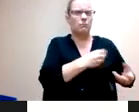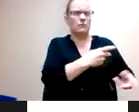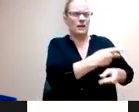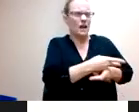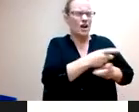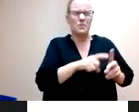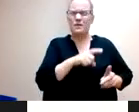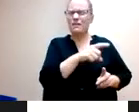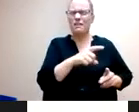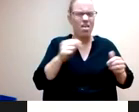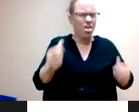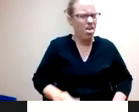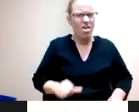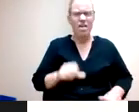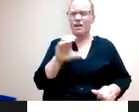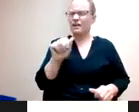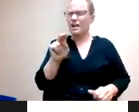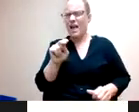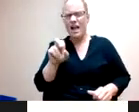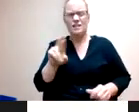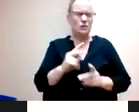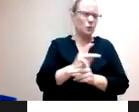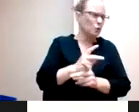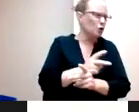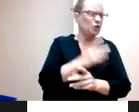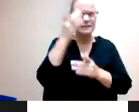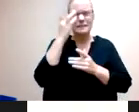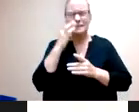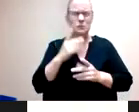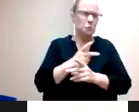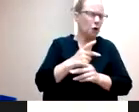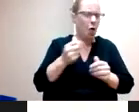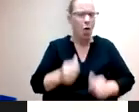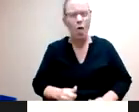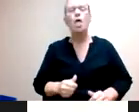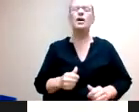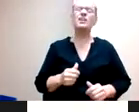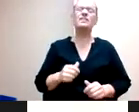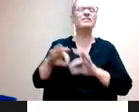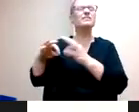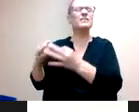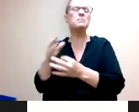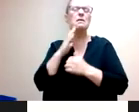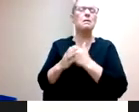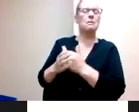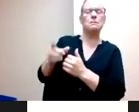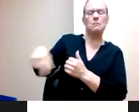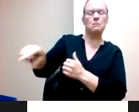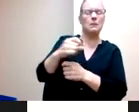gain strength. The cancer hasn't allowed it. The disease hasn't allowed it. It may push you in one direction in the road.